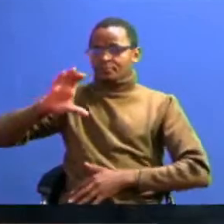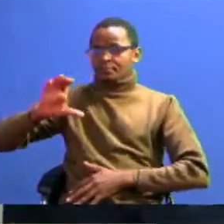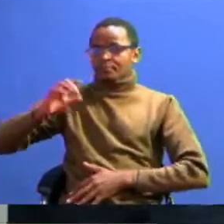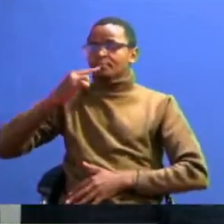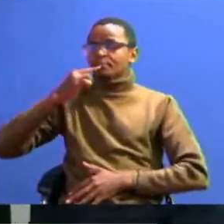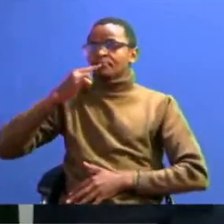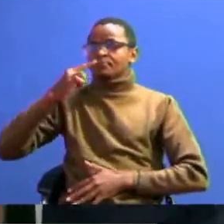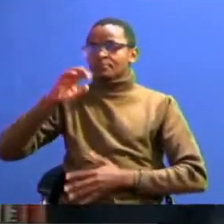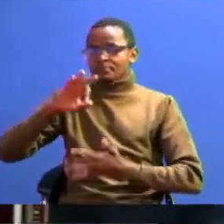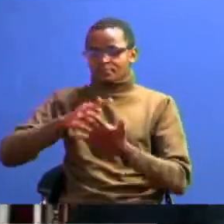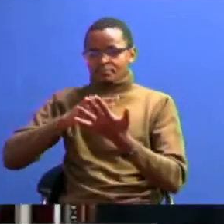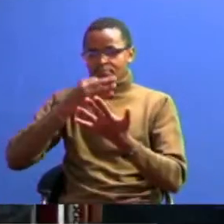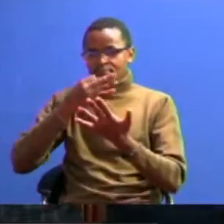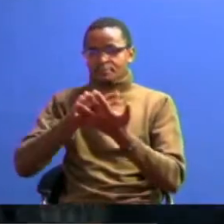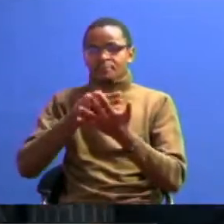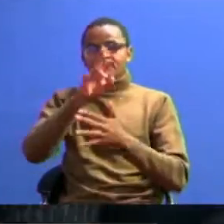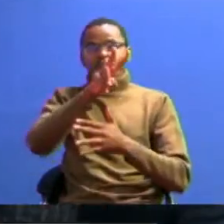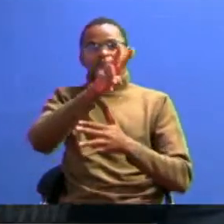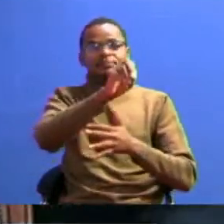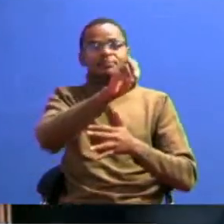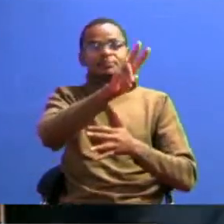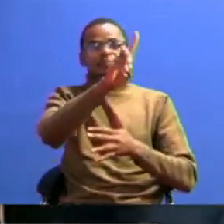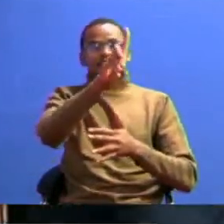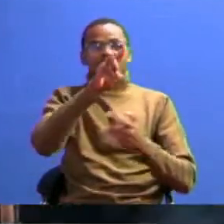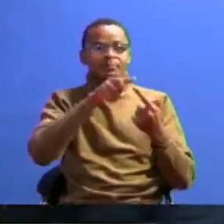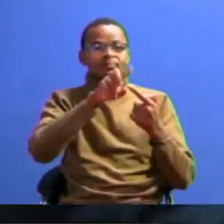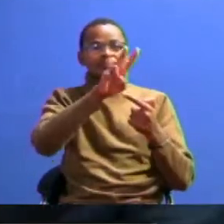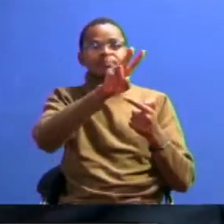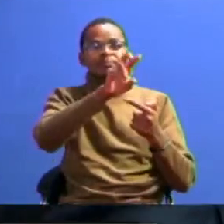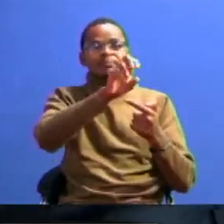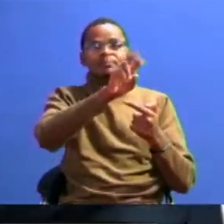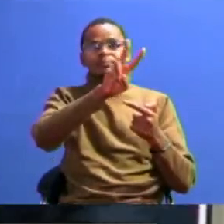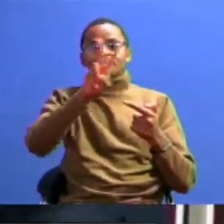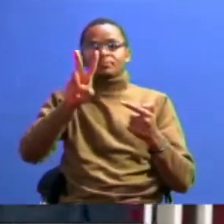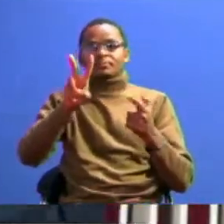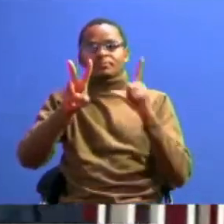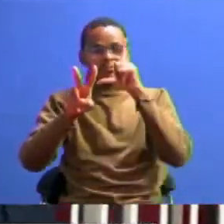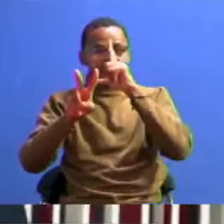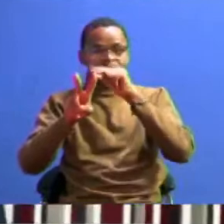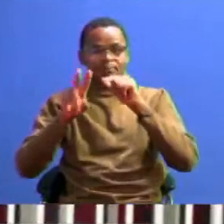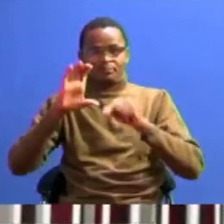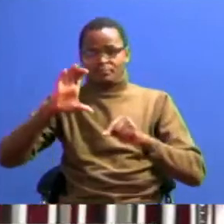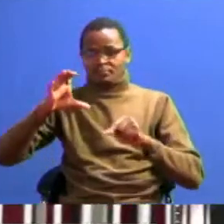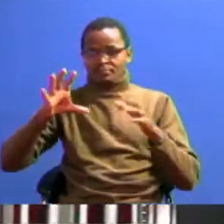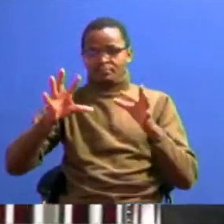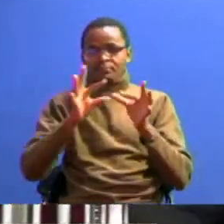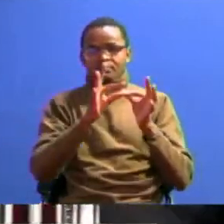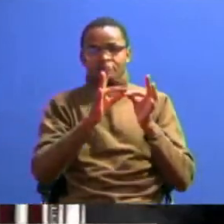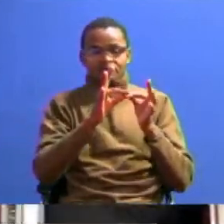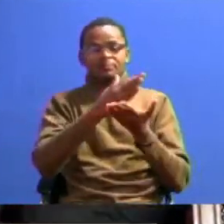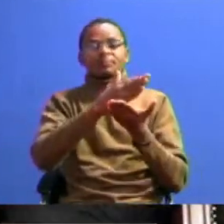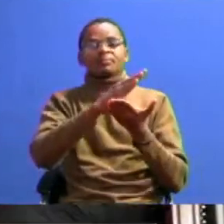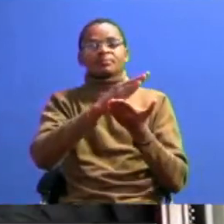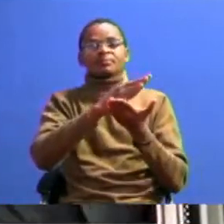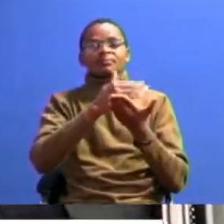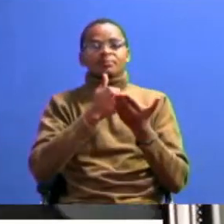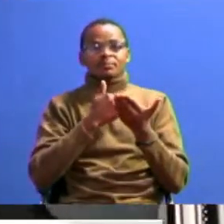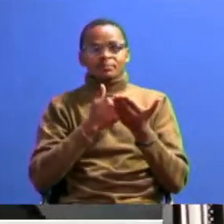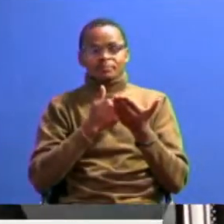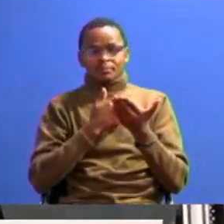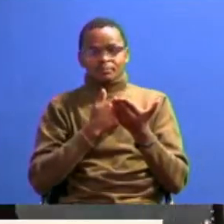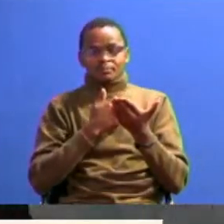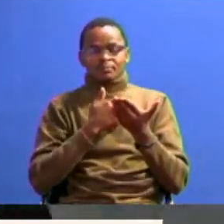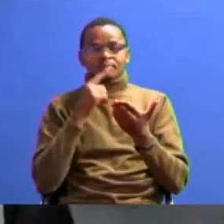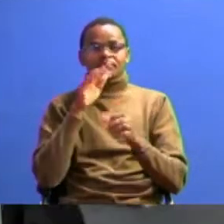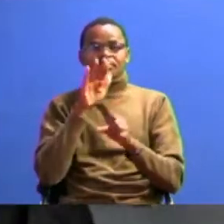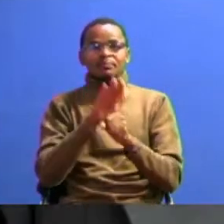that their financial year 2021-2022 has already ended and yet counties have not received their share. They have, however, issued a